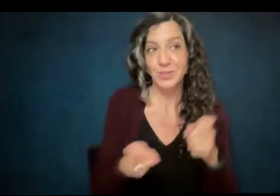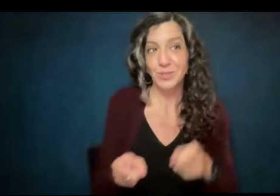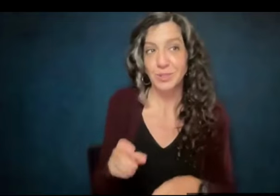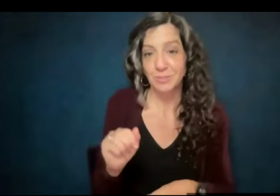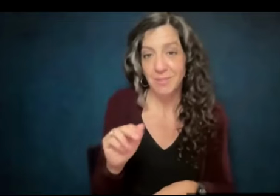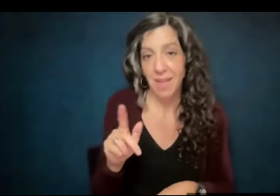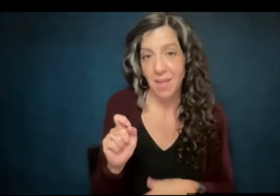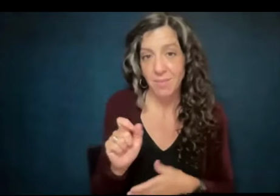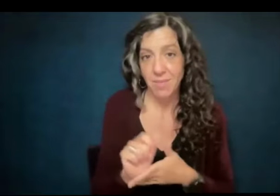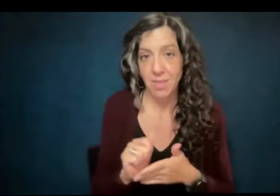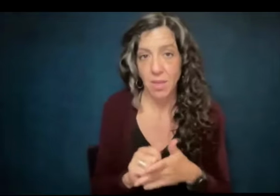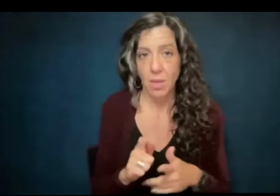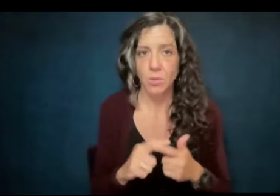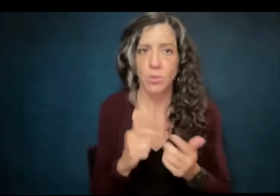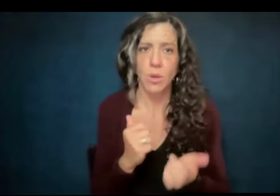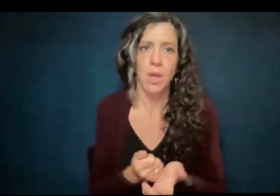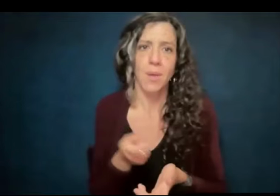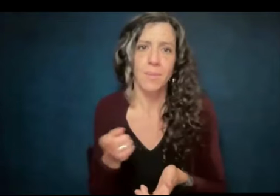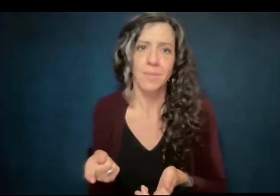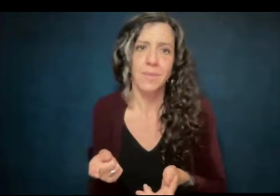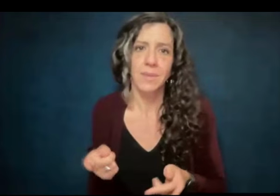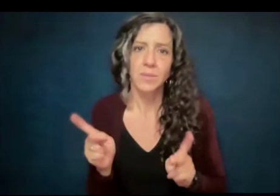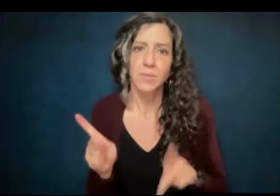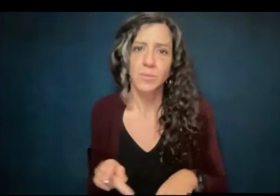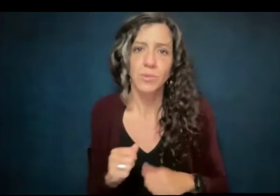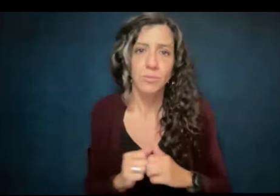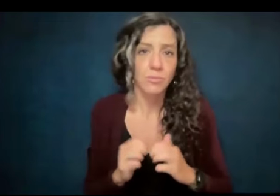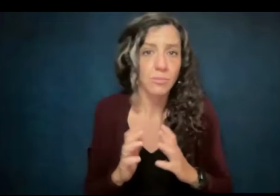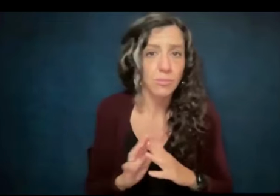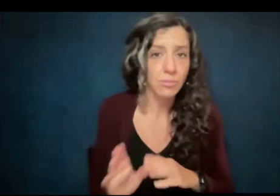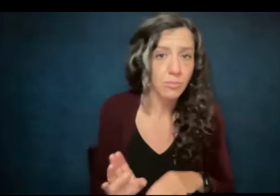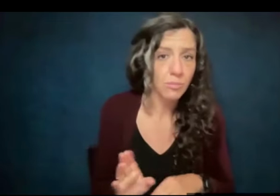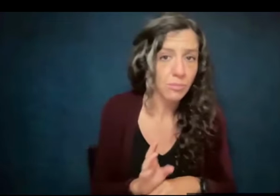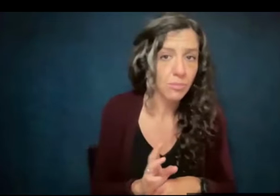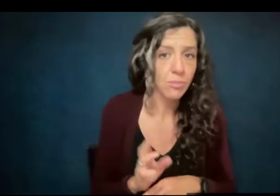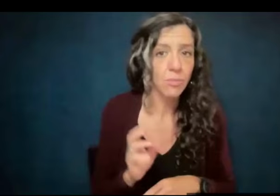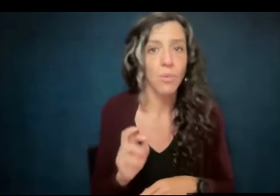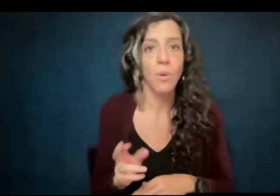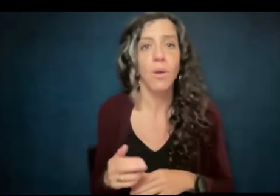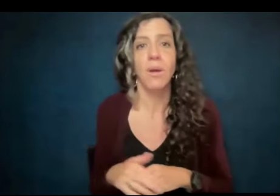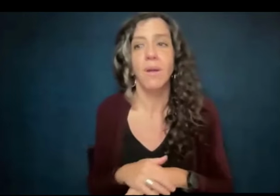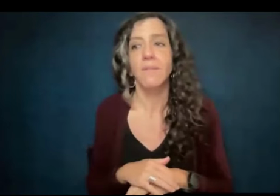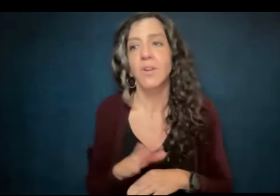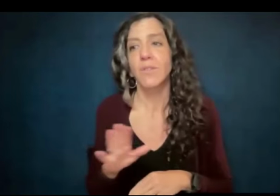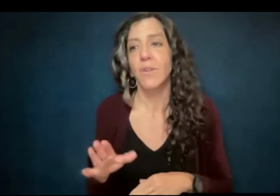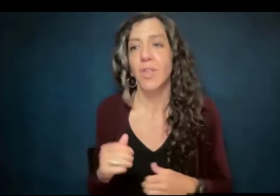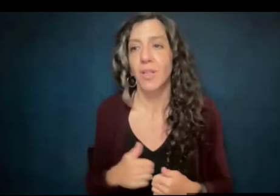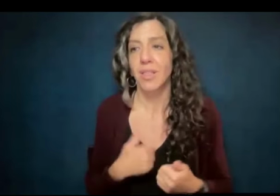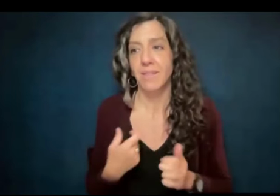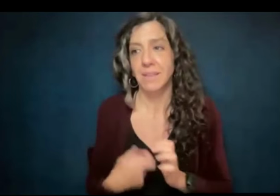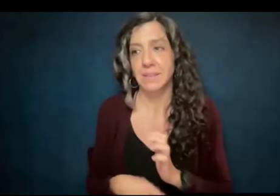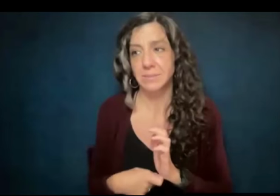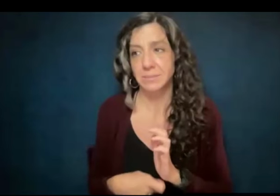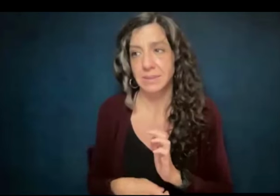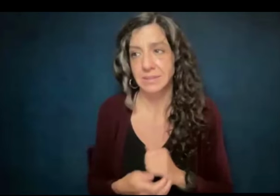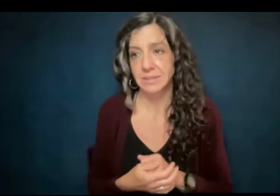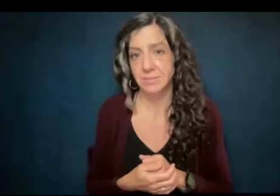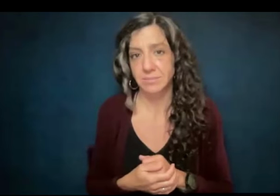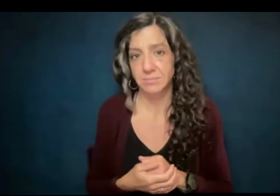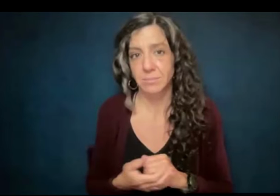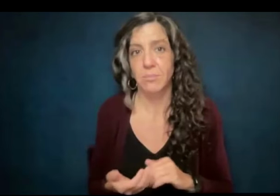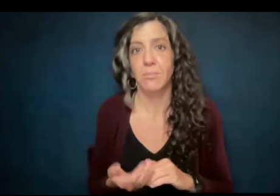to help the designated beneficiary either start their business or to help them pay their living expenses before